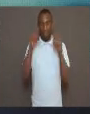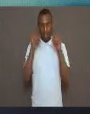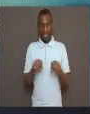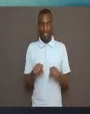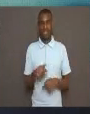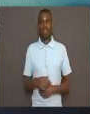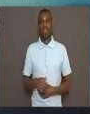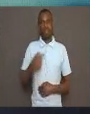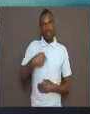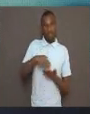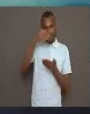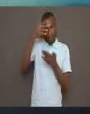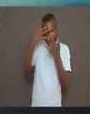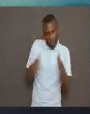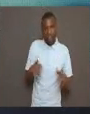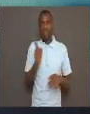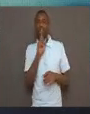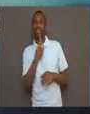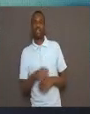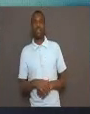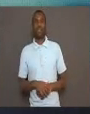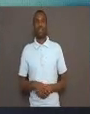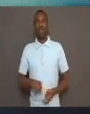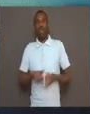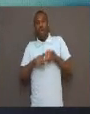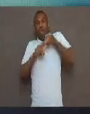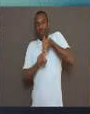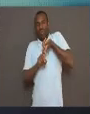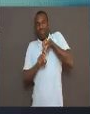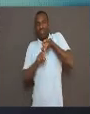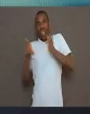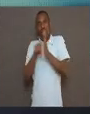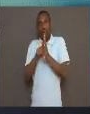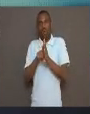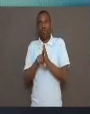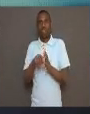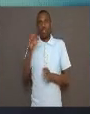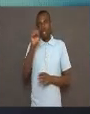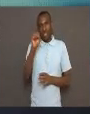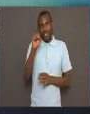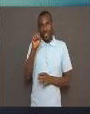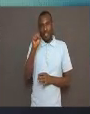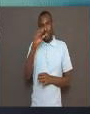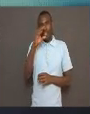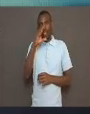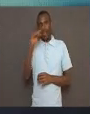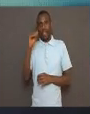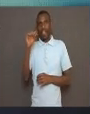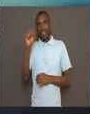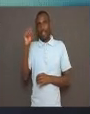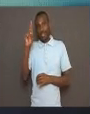Today, we have learned about Hooke's law, stress and strain